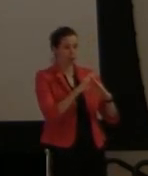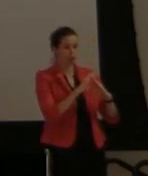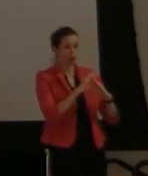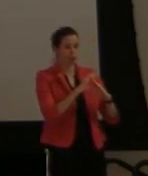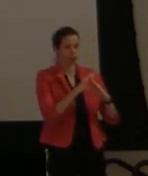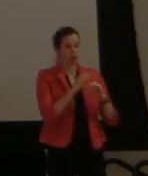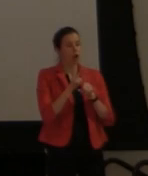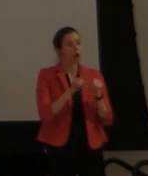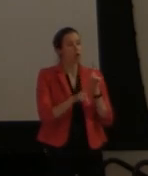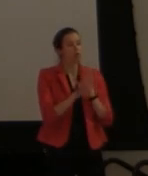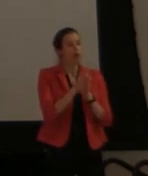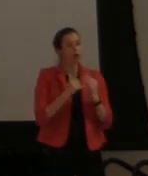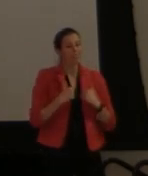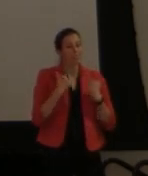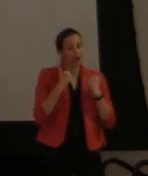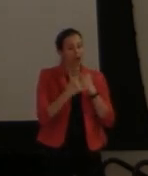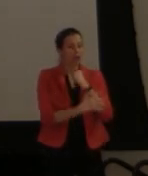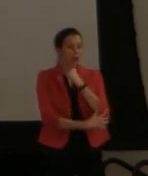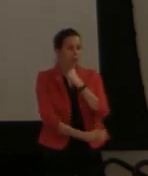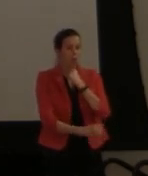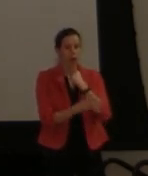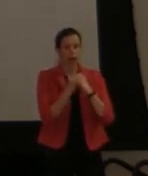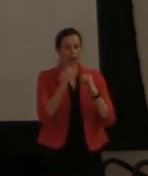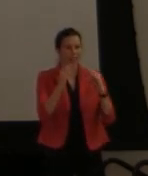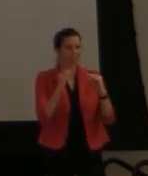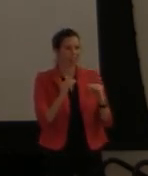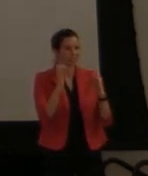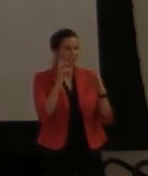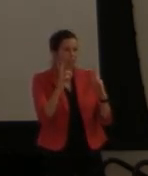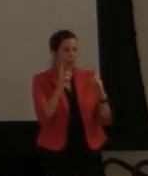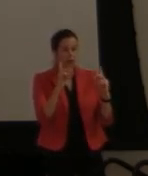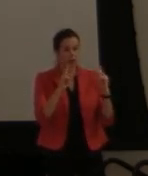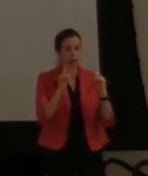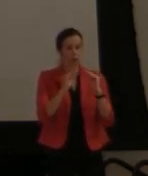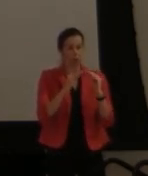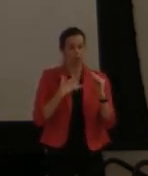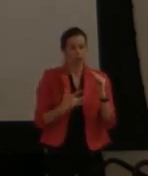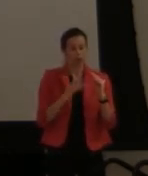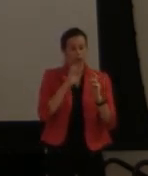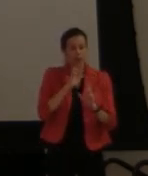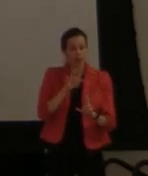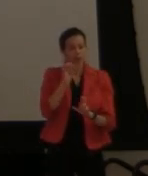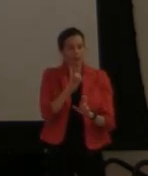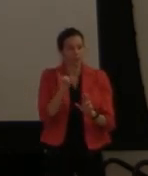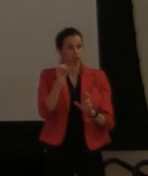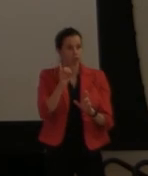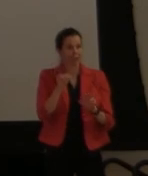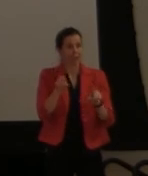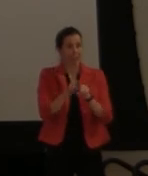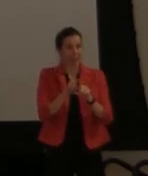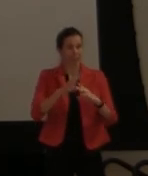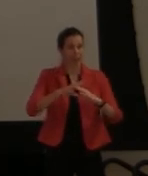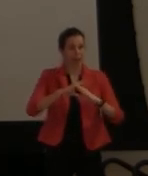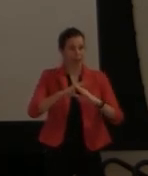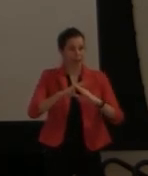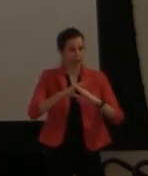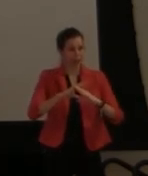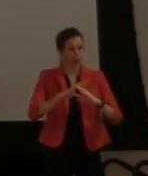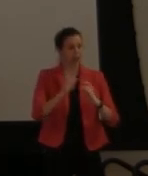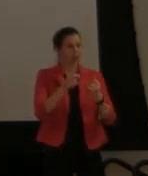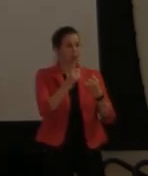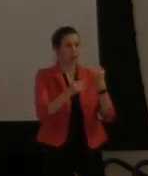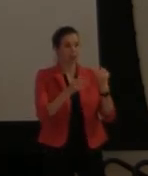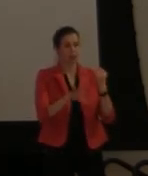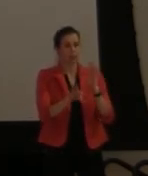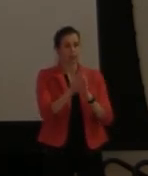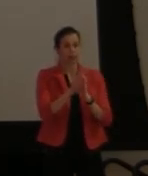that young, poor, and less educated were more likely to report insurance as a barrier. And lastly, we found